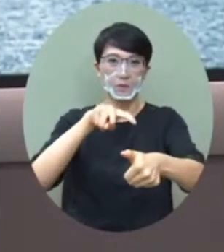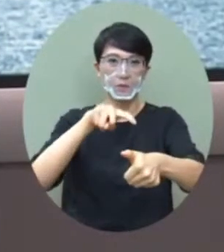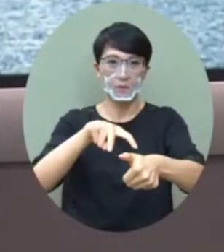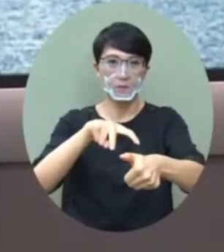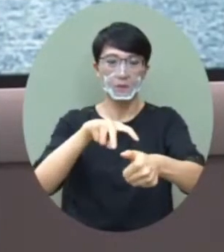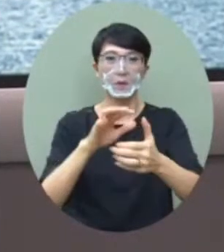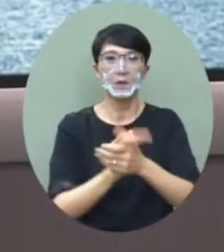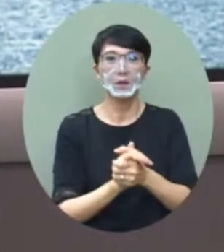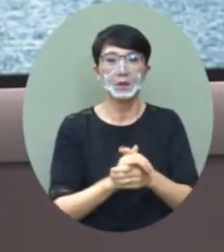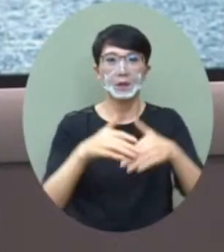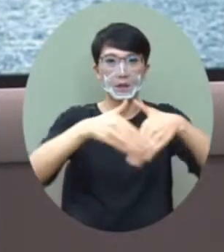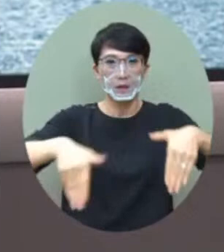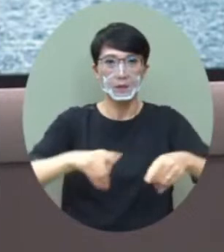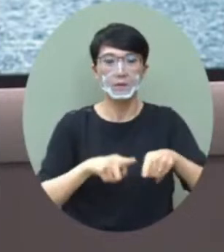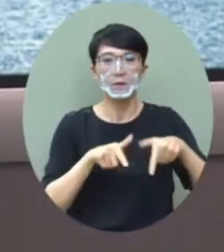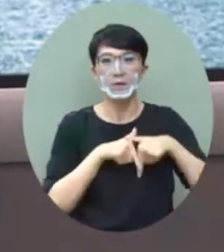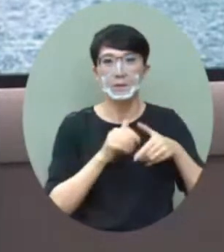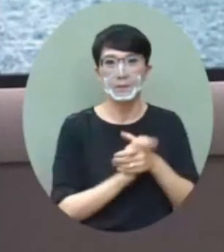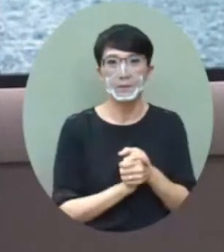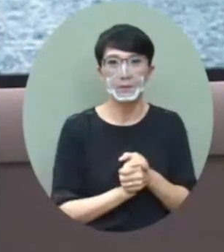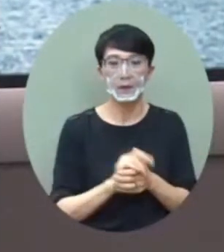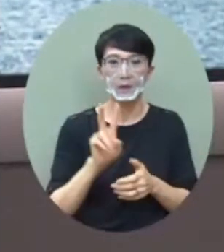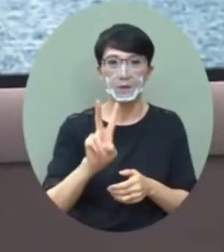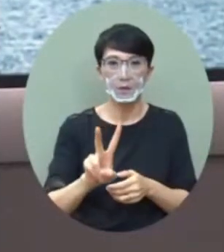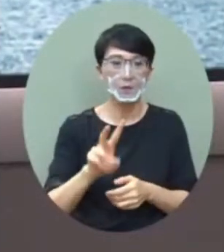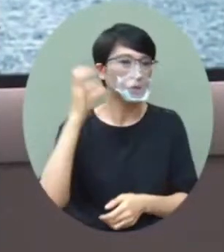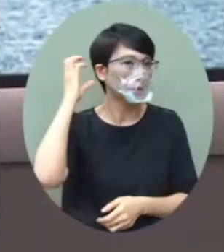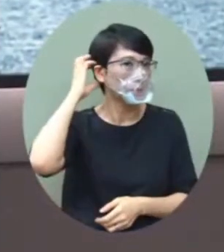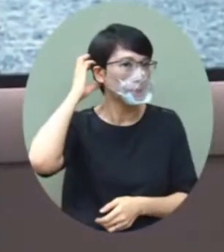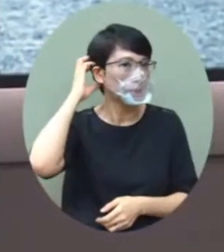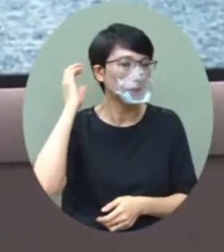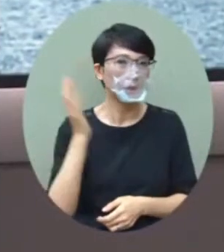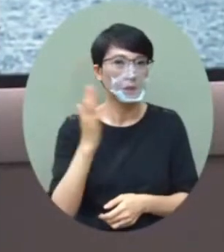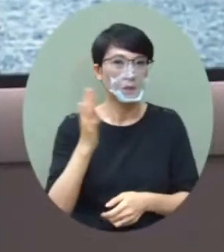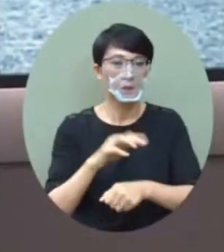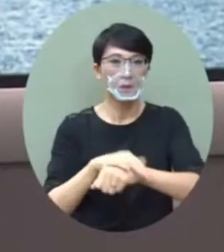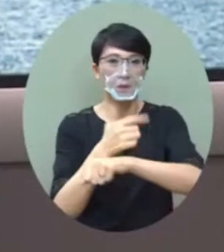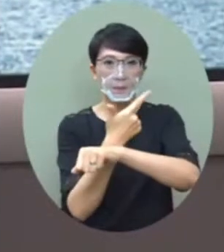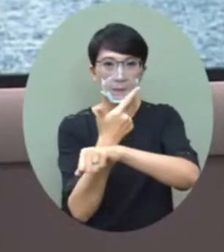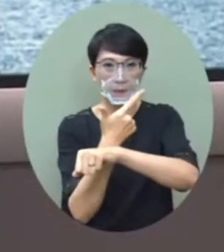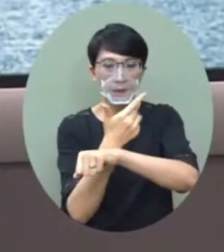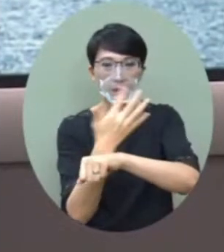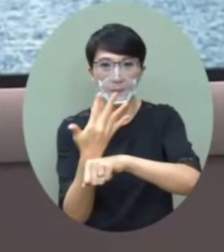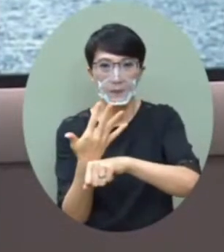of 42 and 105. In AWE,